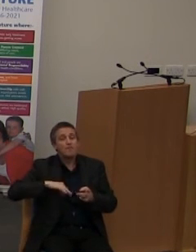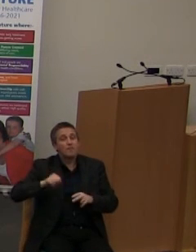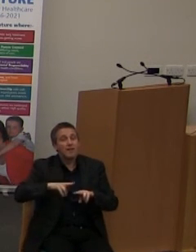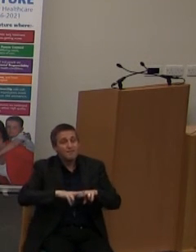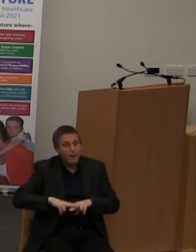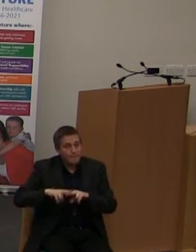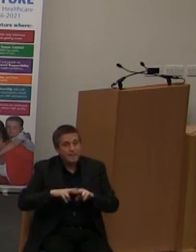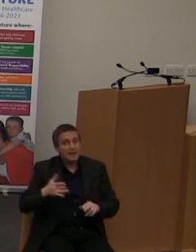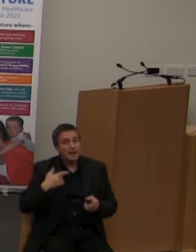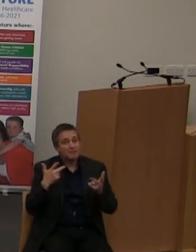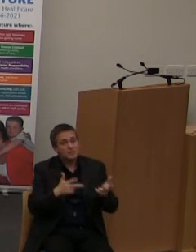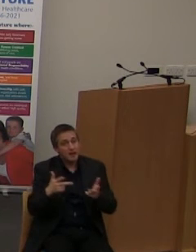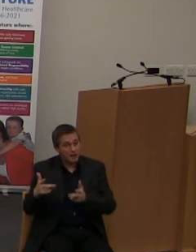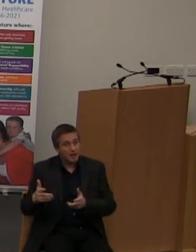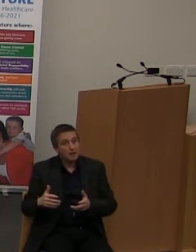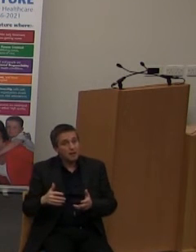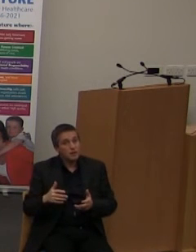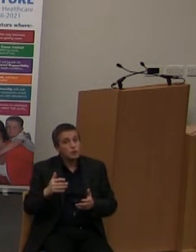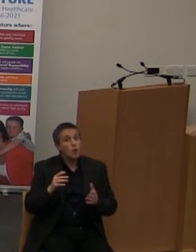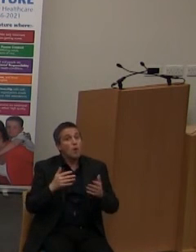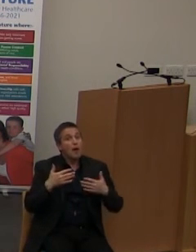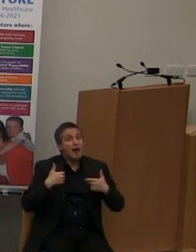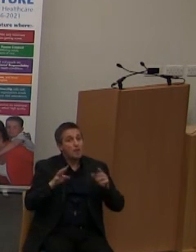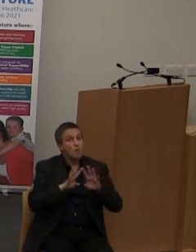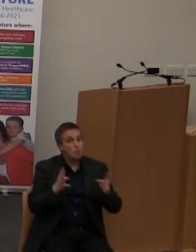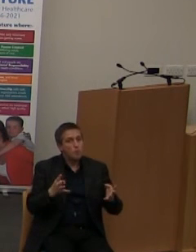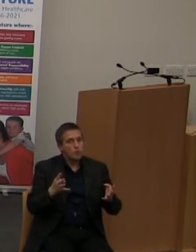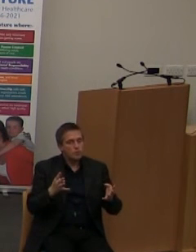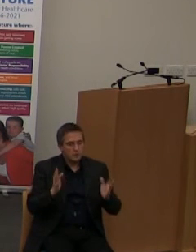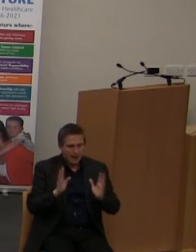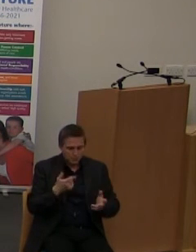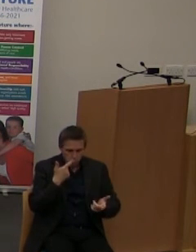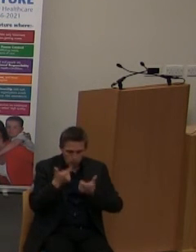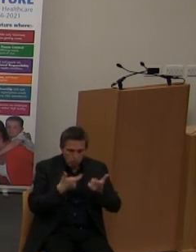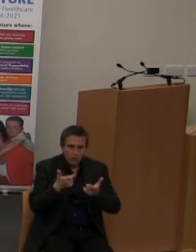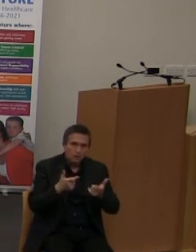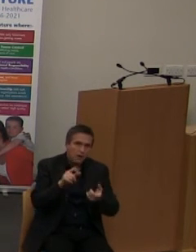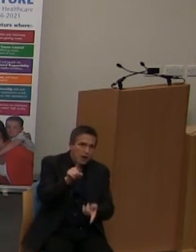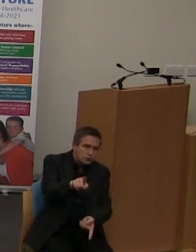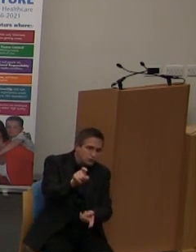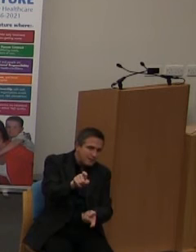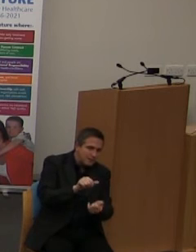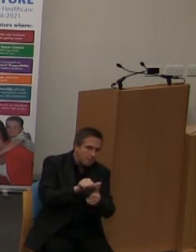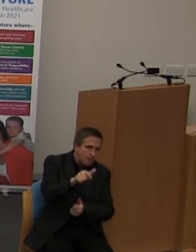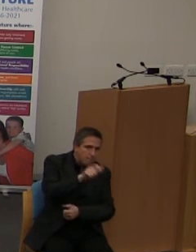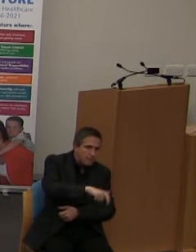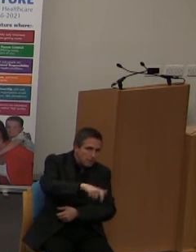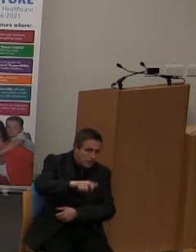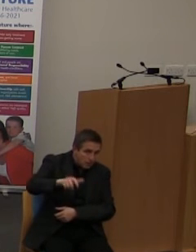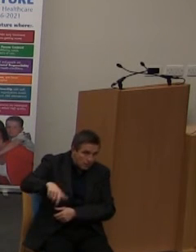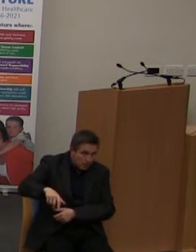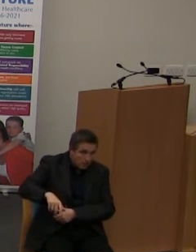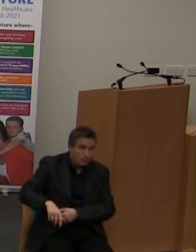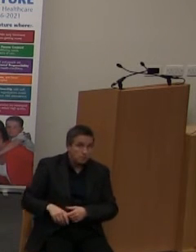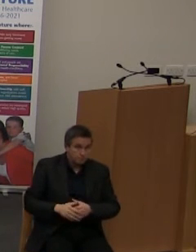have. So boards are trying to find their own ways in which they can bring the best people, but also I think it's important to recognise that the